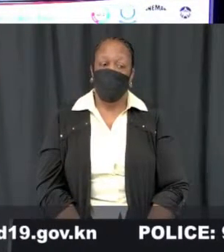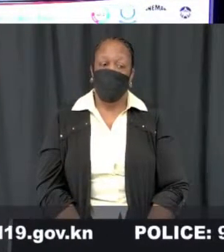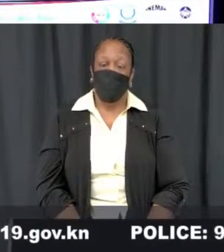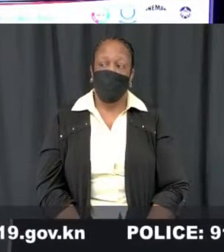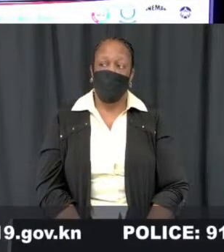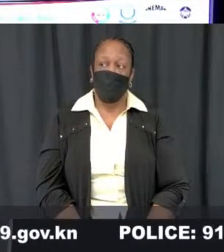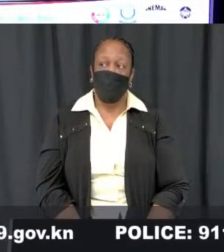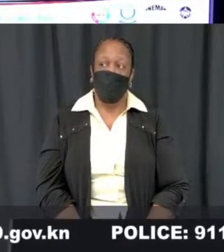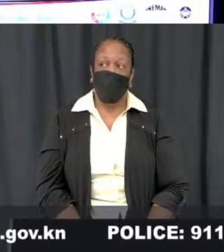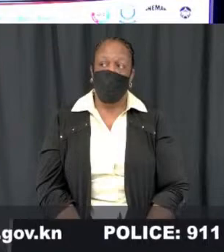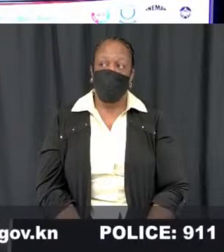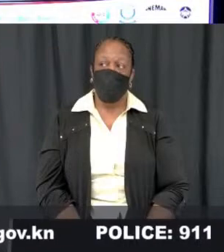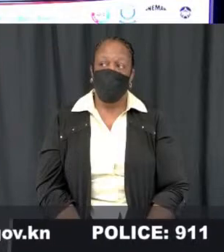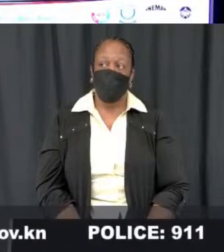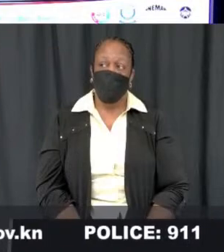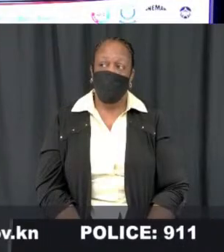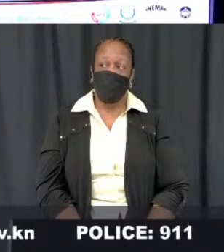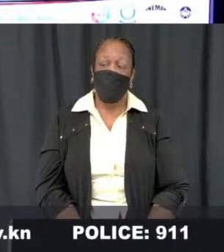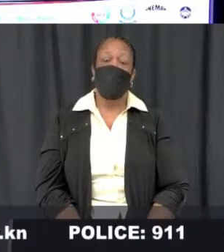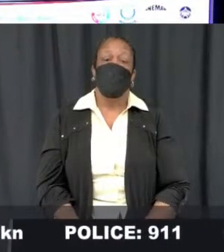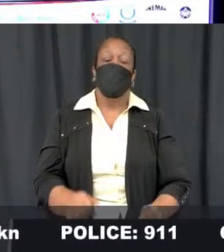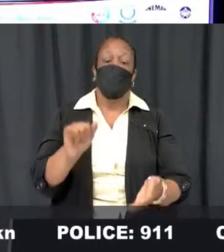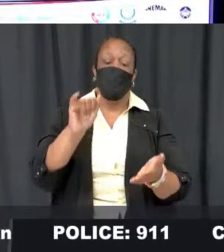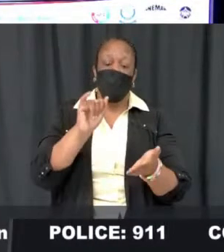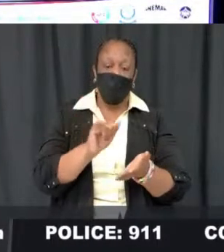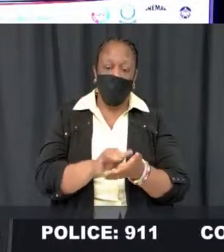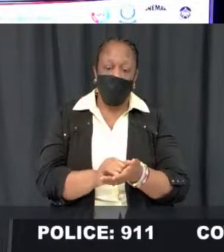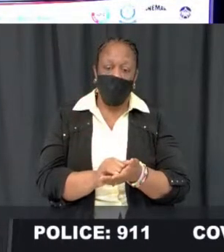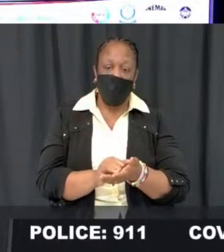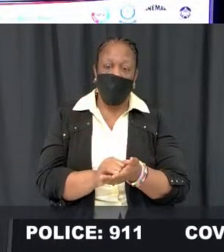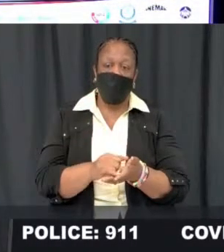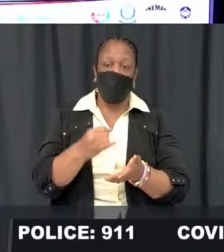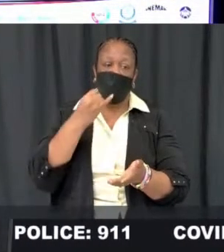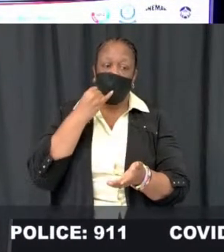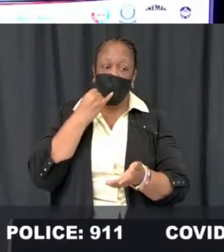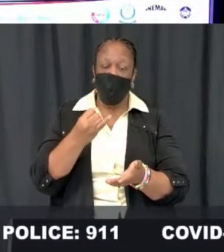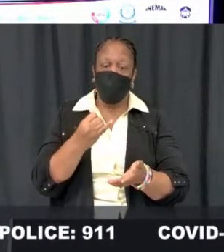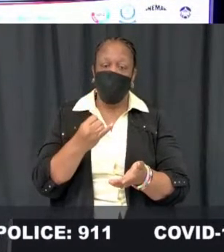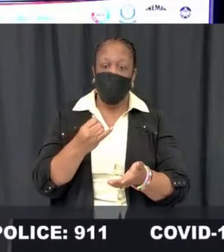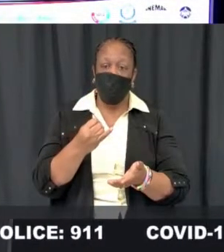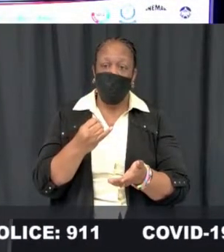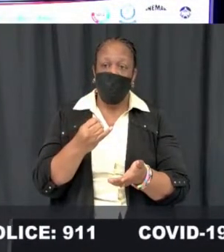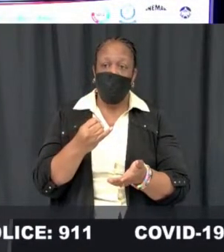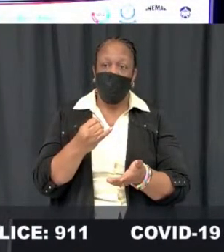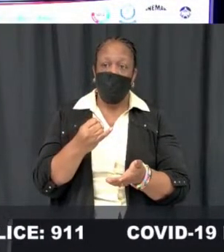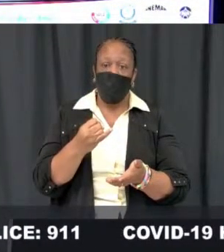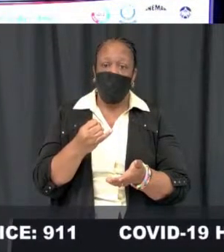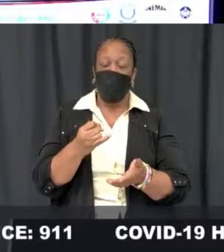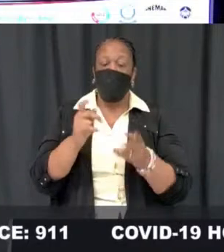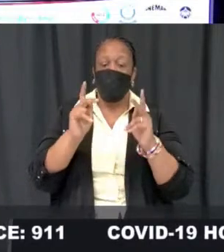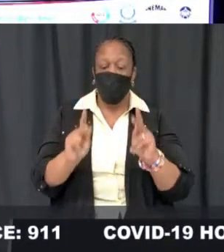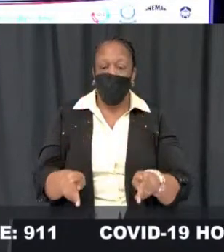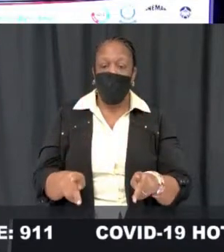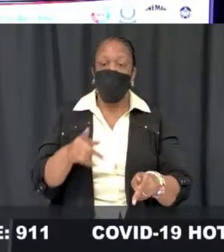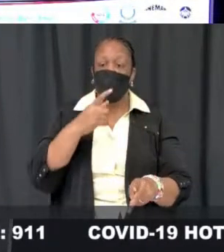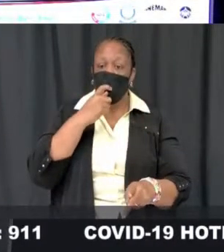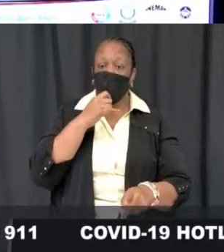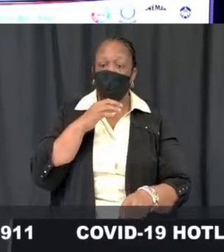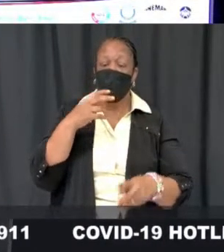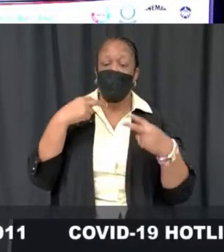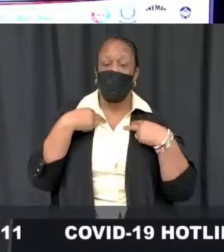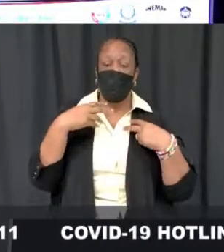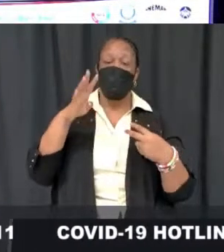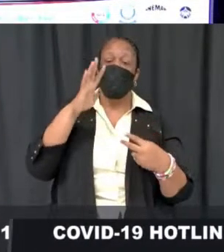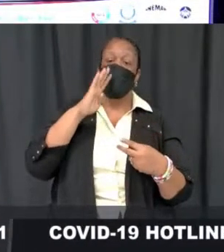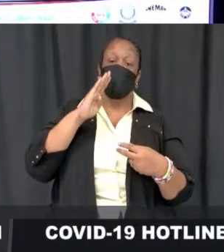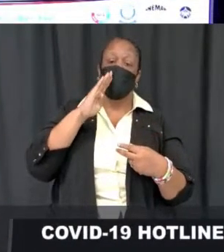us. It is a temporary suspension of liquor licenses. This means that persons who operate bars